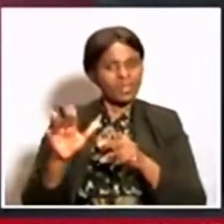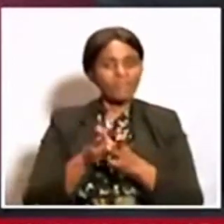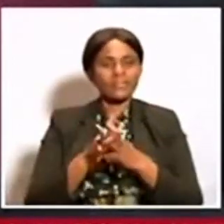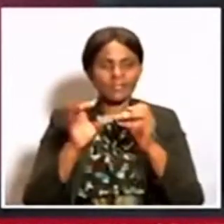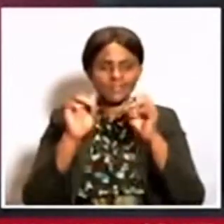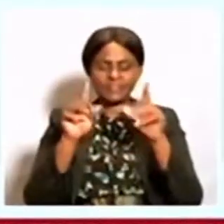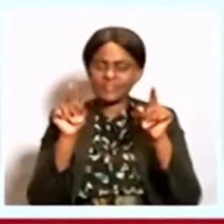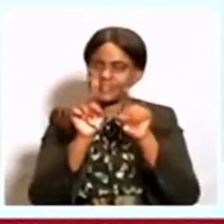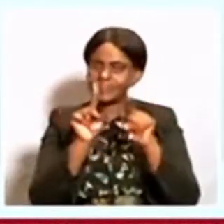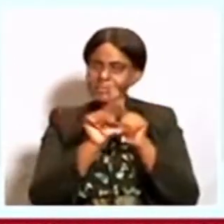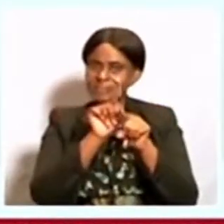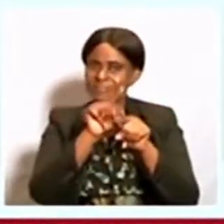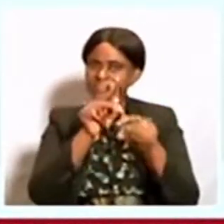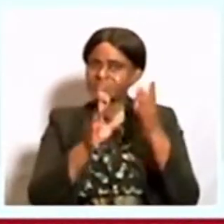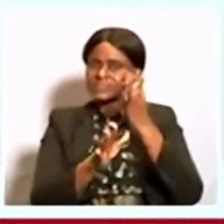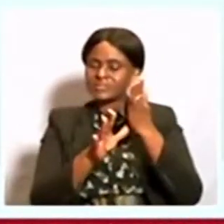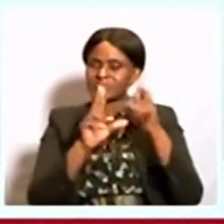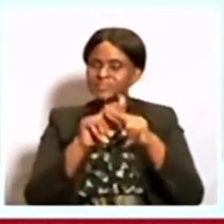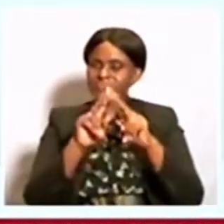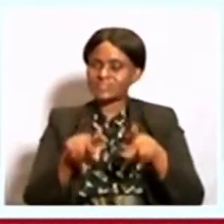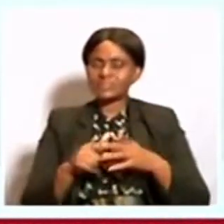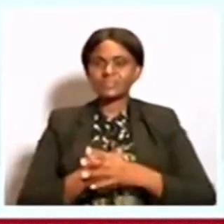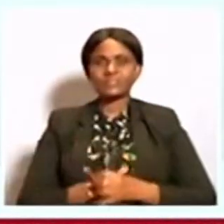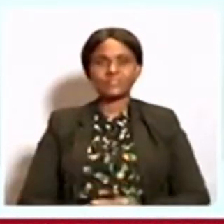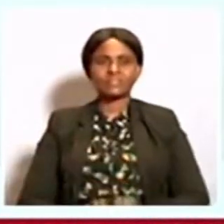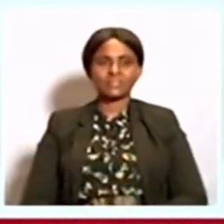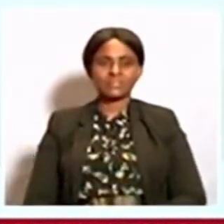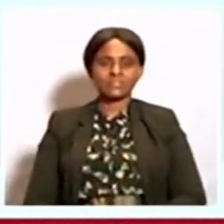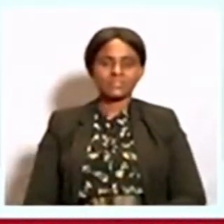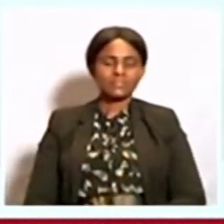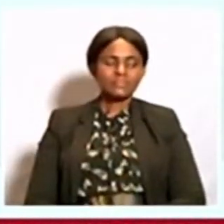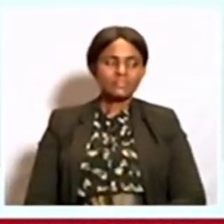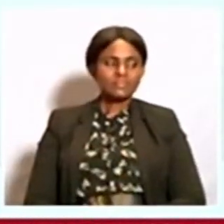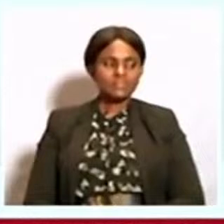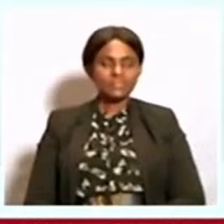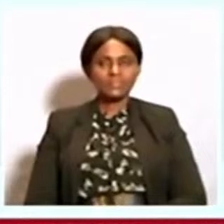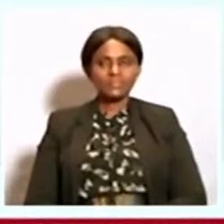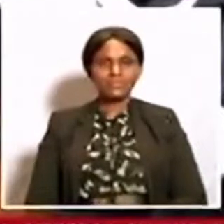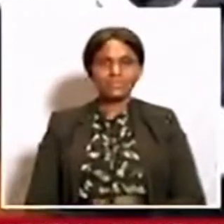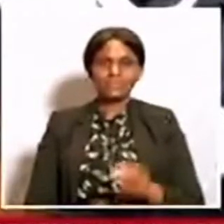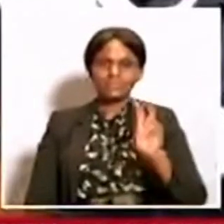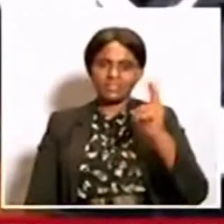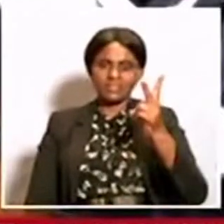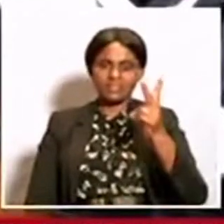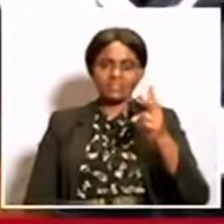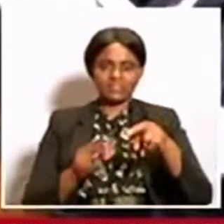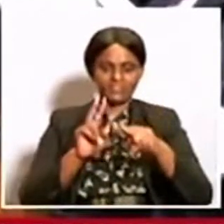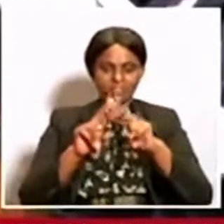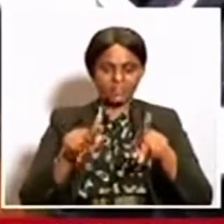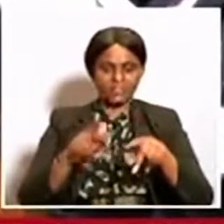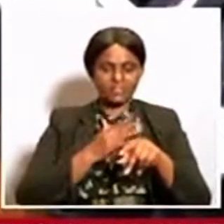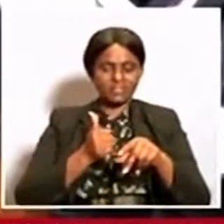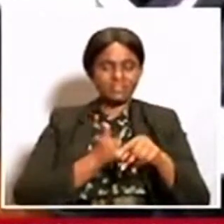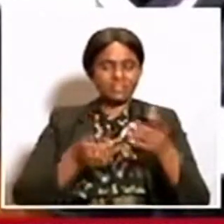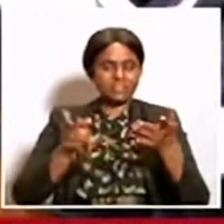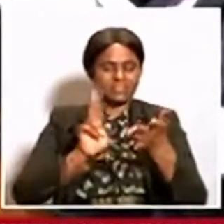Okay, on the same Vice Chair. Yes. Question number 2 has not been answered, Okay. Chair. I can